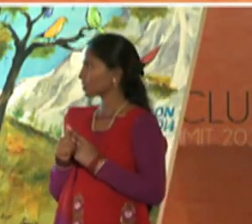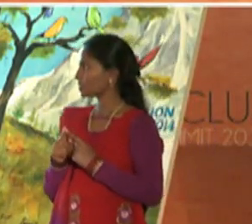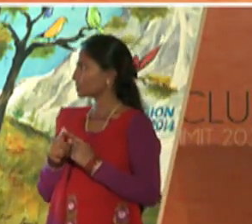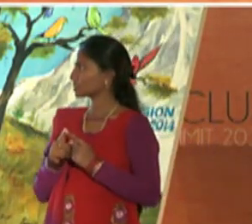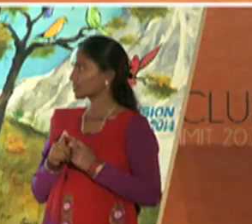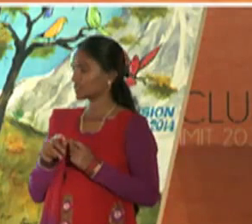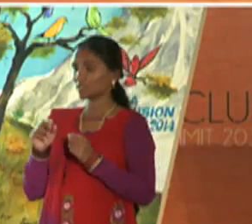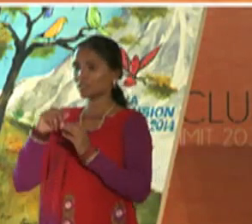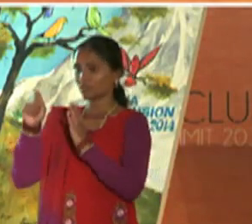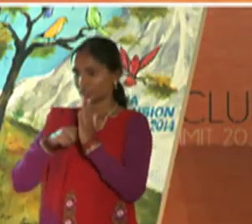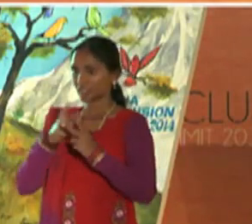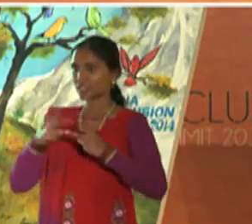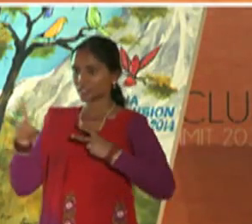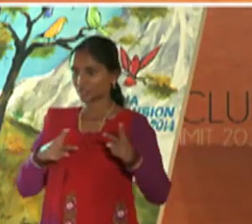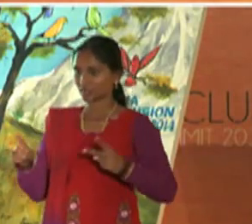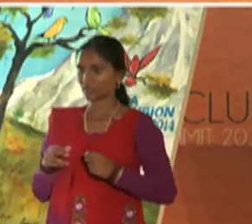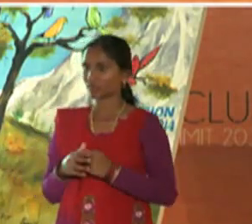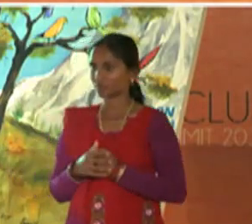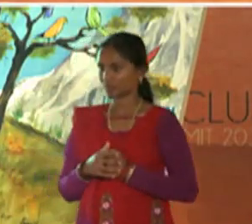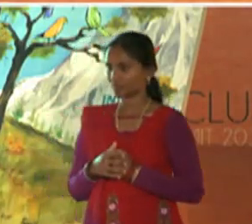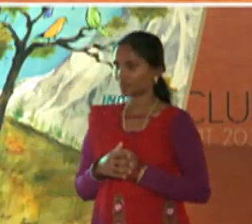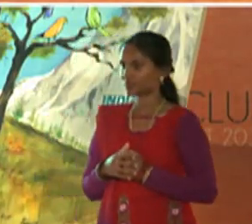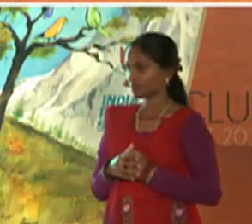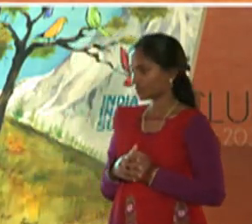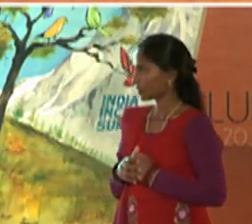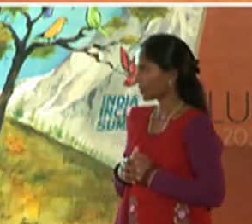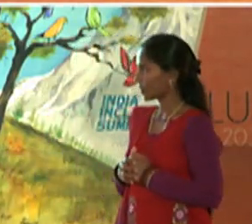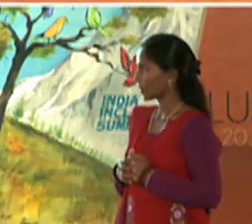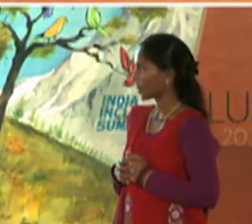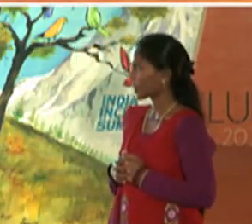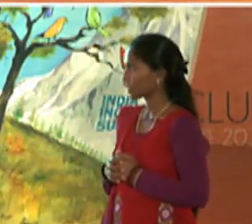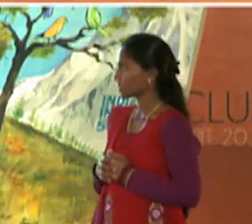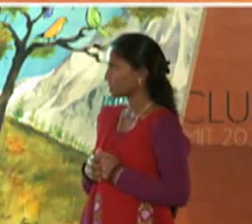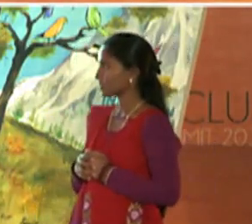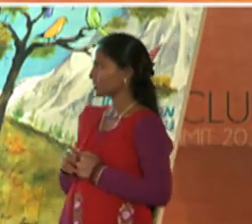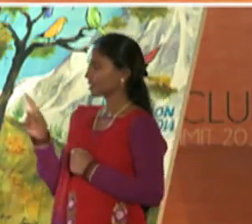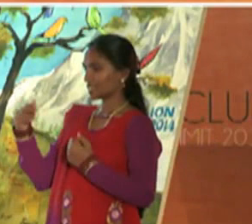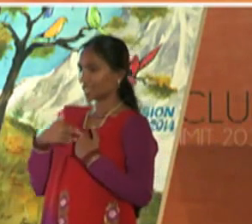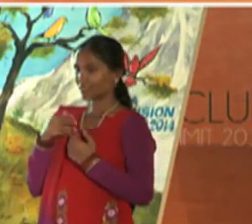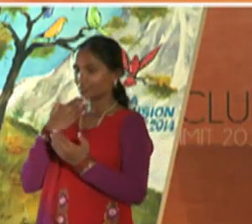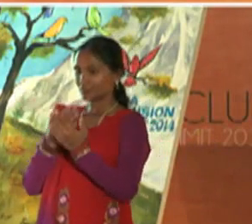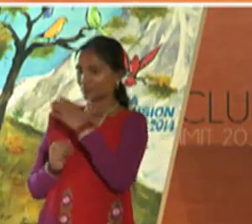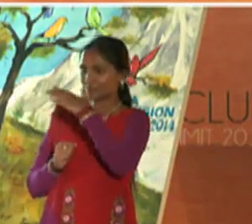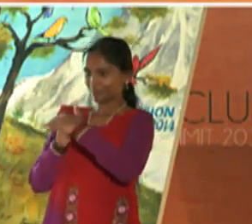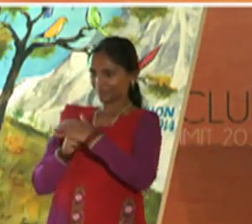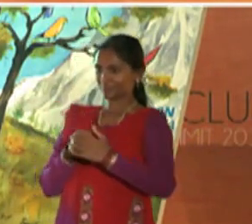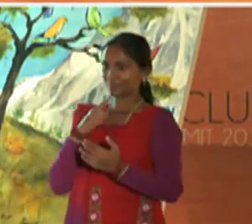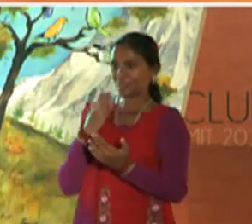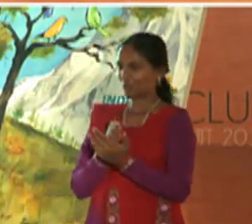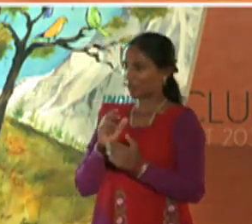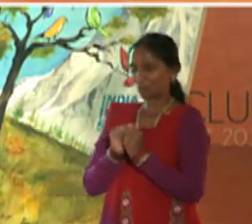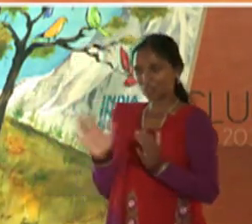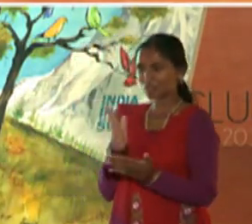the theater, right? So then the bar was set really low, and she said, okay, my sister can, I think, top that, right? So that's how I came into the